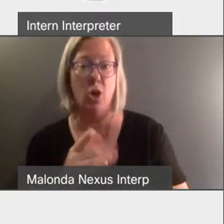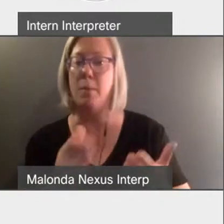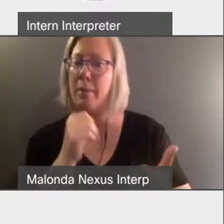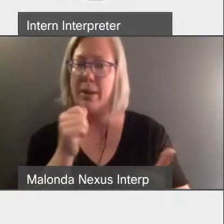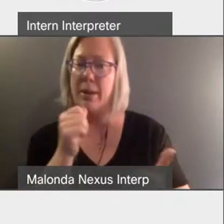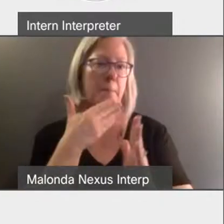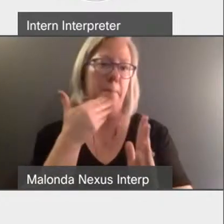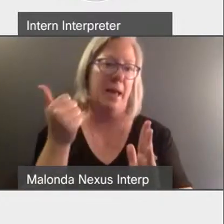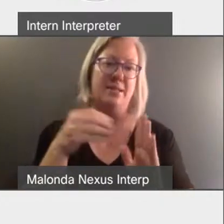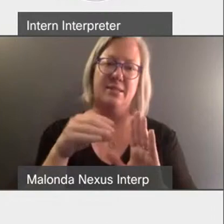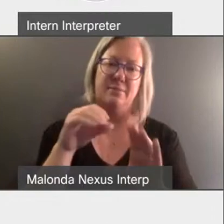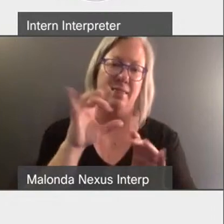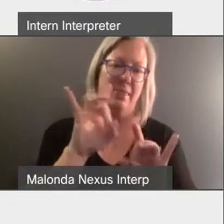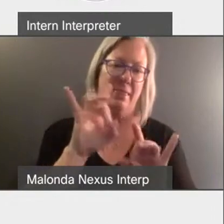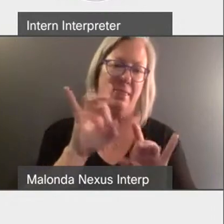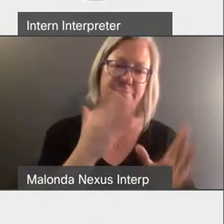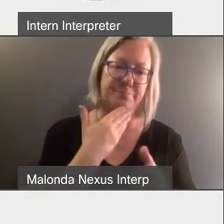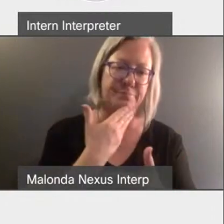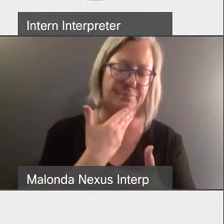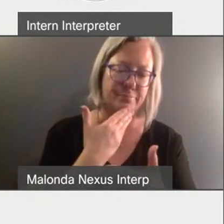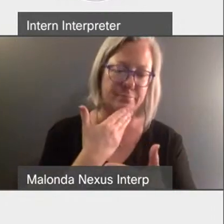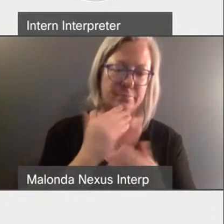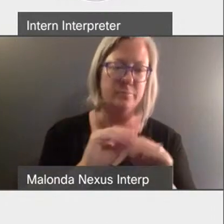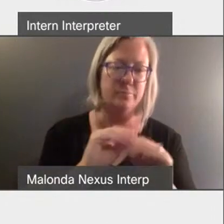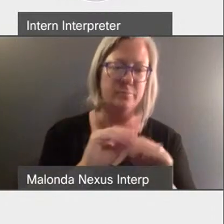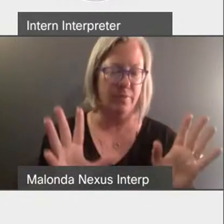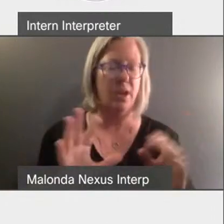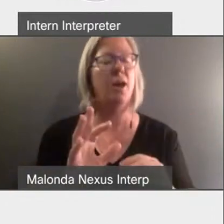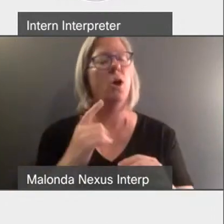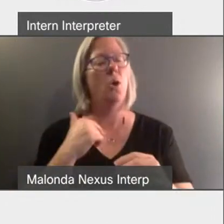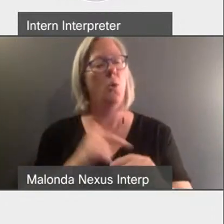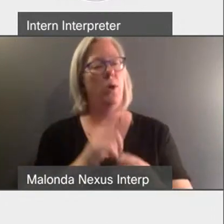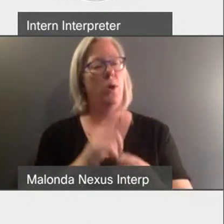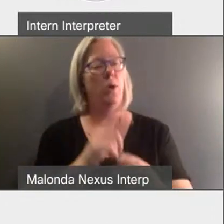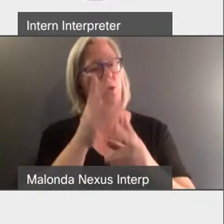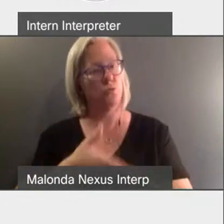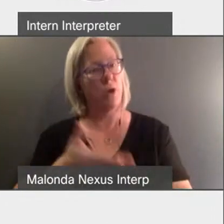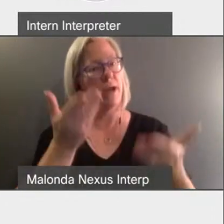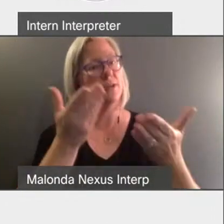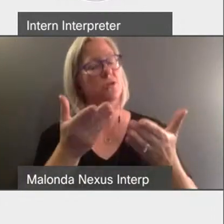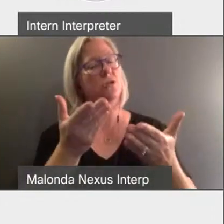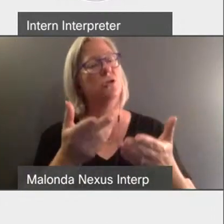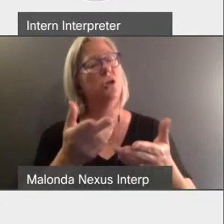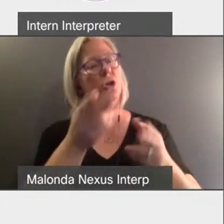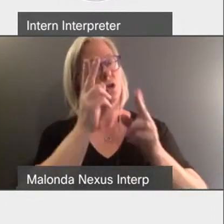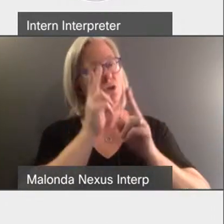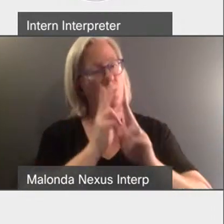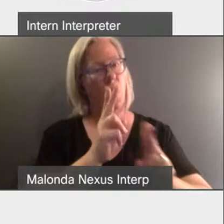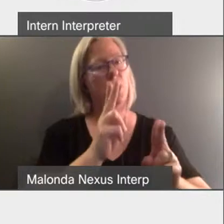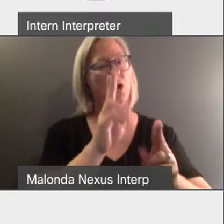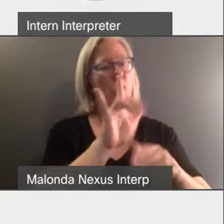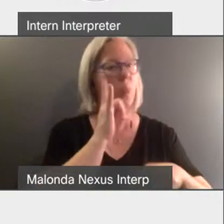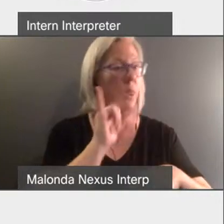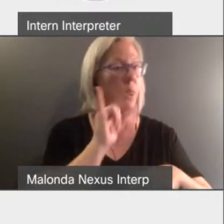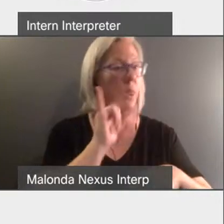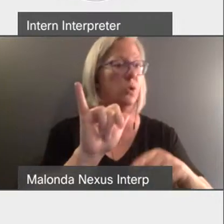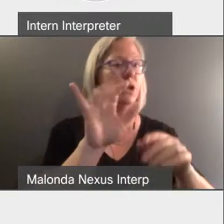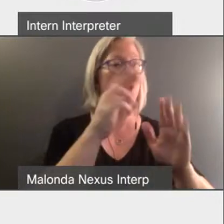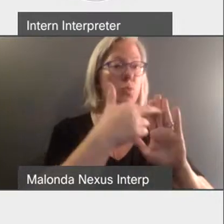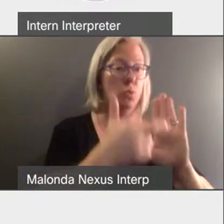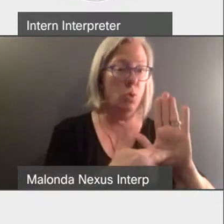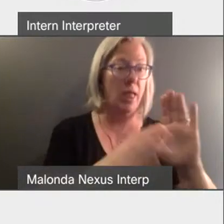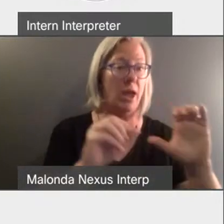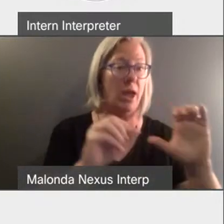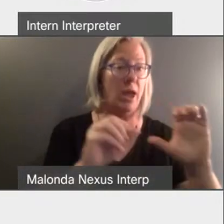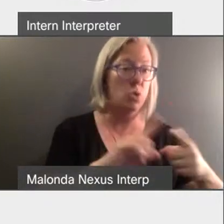light. Most of us were raised to honor the golden rule and to do unto others as we would have them do unto us. And that is a measure that